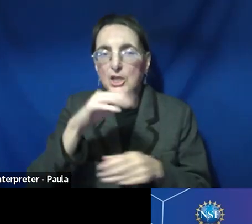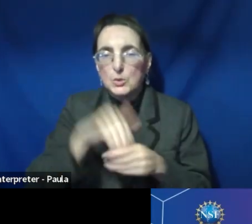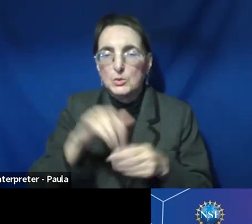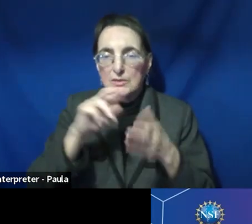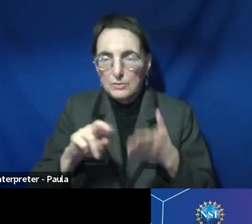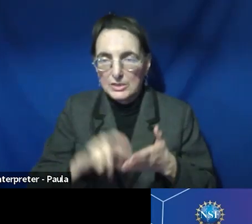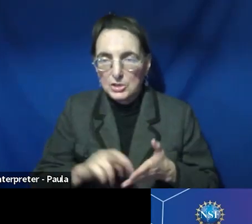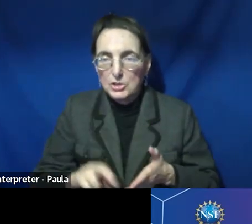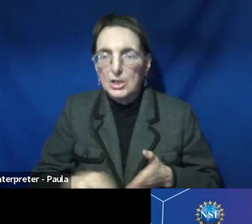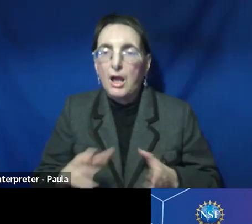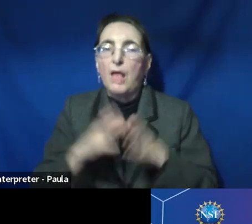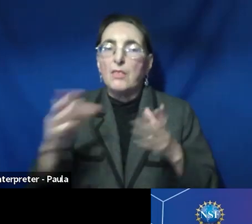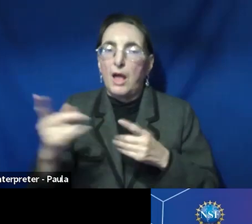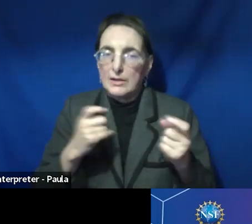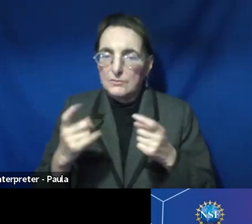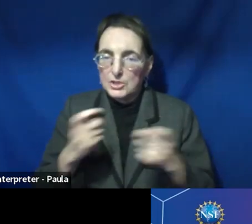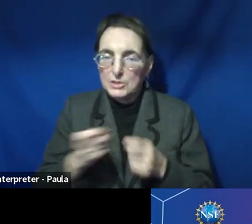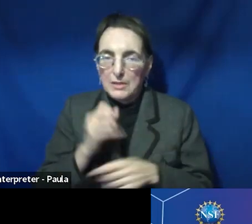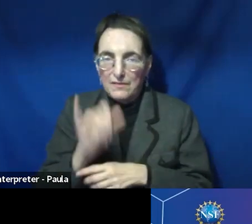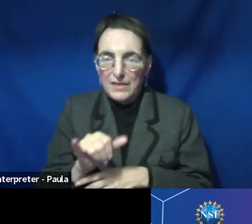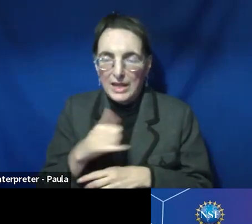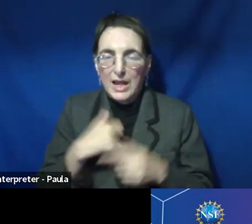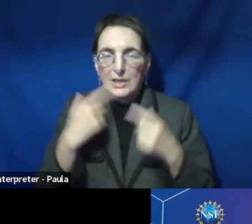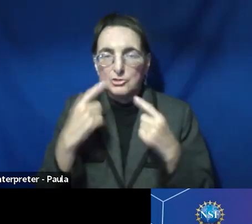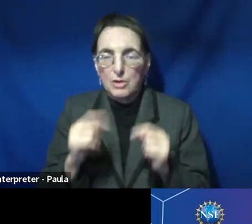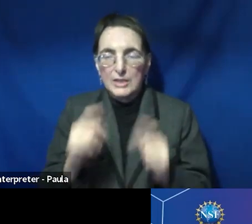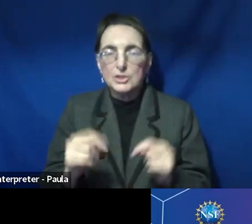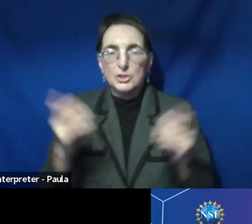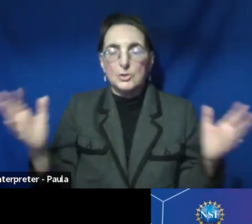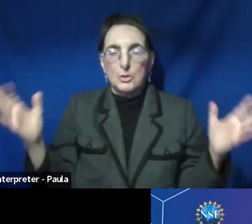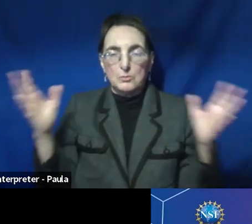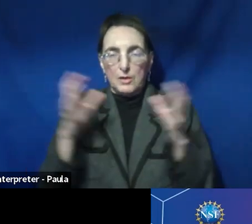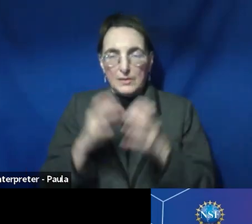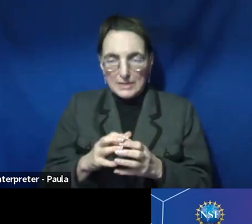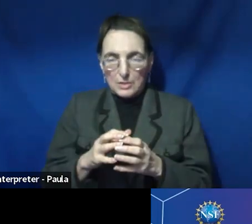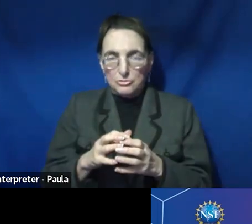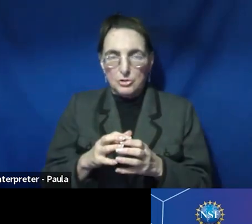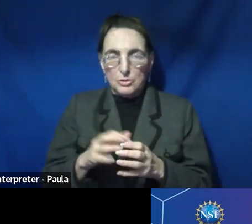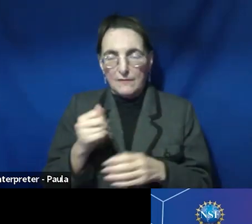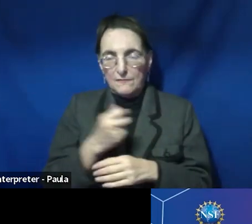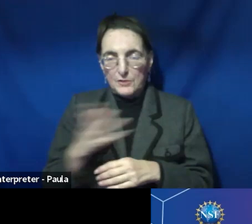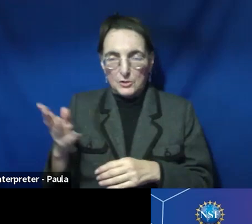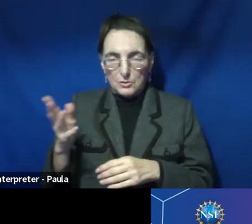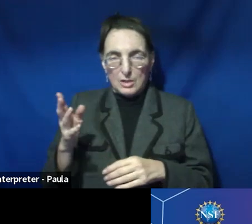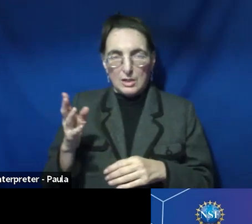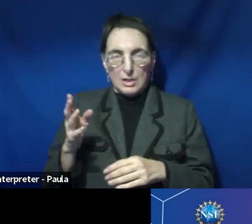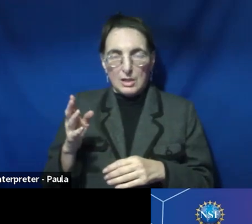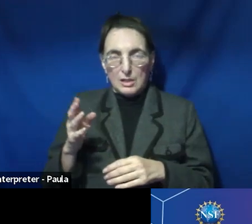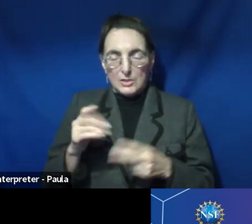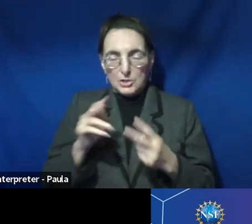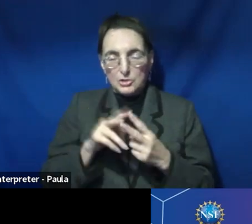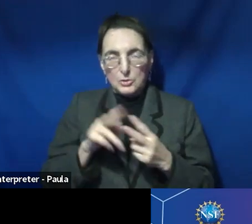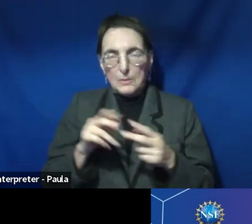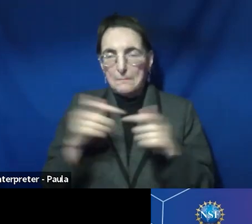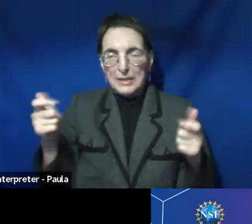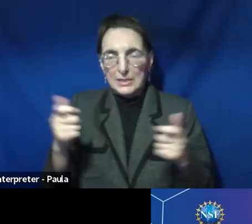of questions on that, and I tried to kind of boil them down into a couple of the two biggest questions